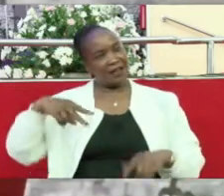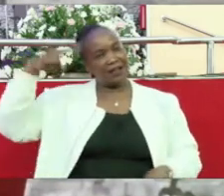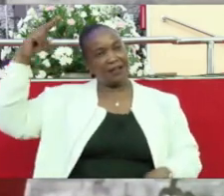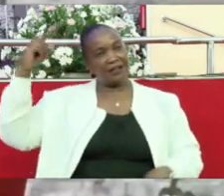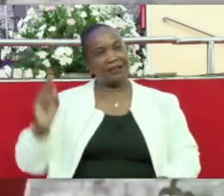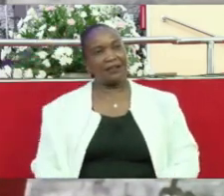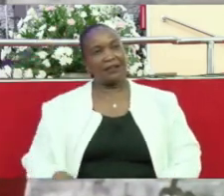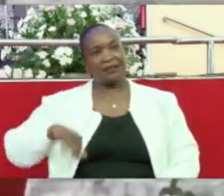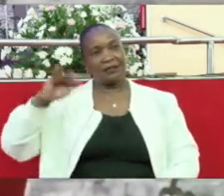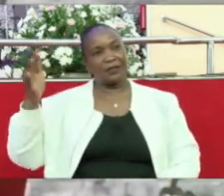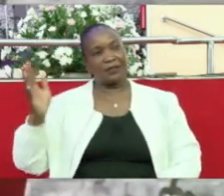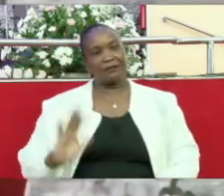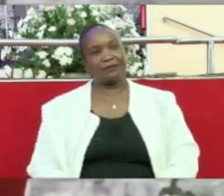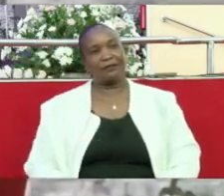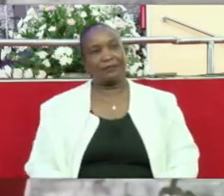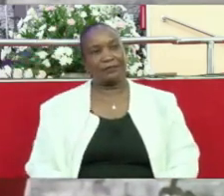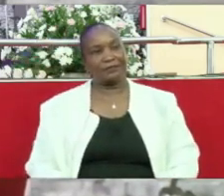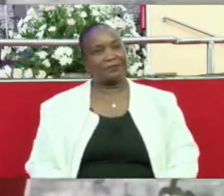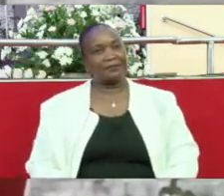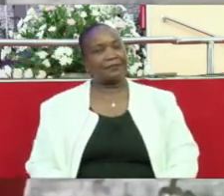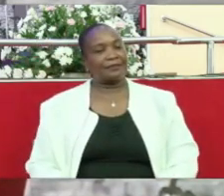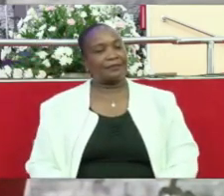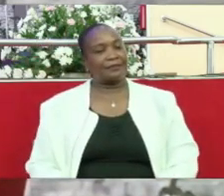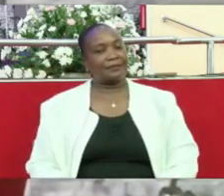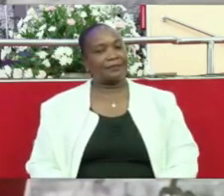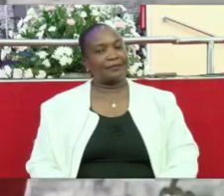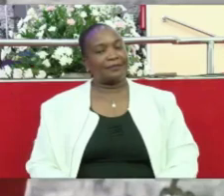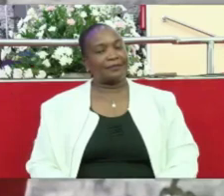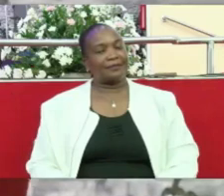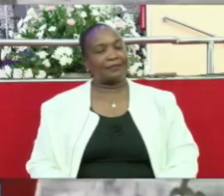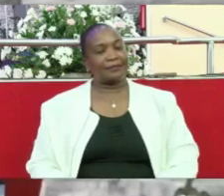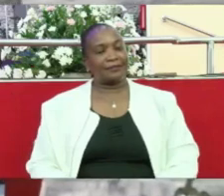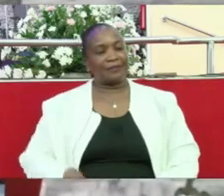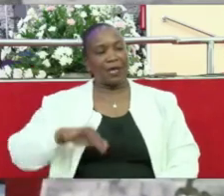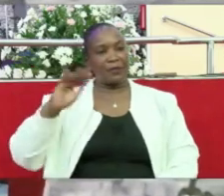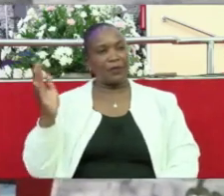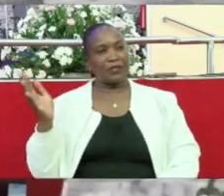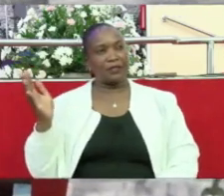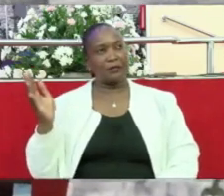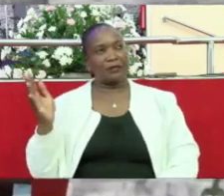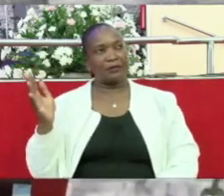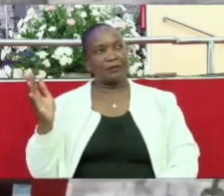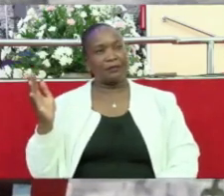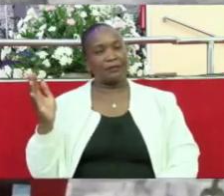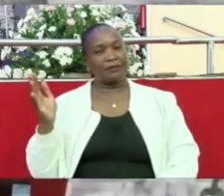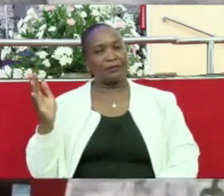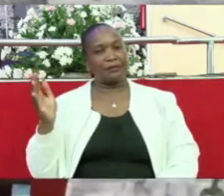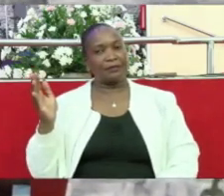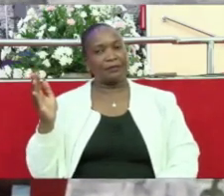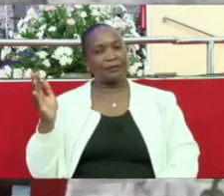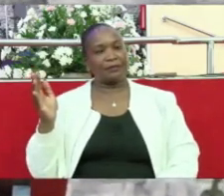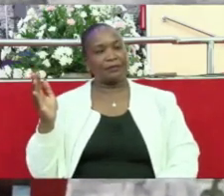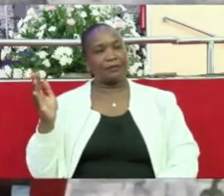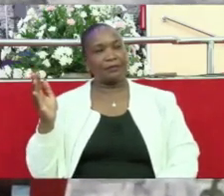Mlima iko na urefu wa fiti 2000. Another thing about mountains, mlima tena jambo lingine, is that a mountain is a